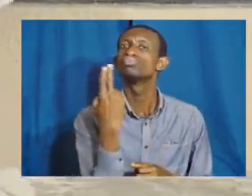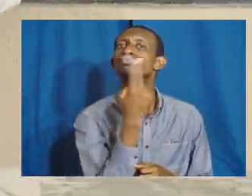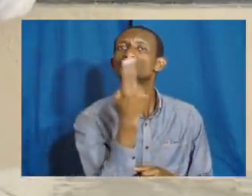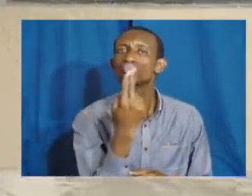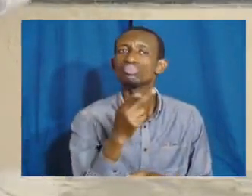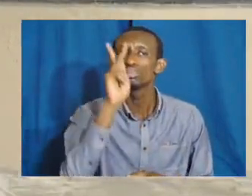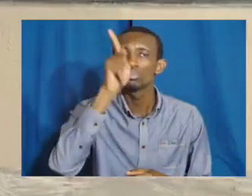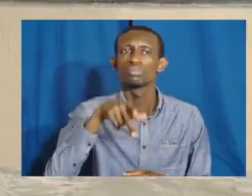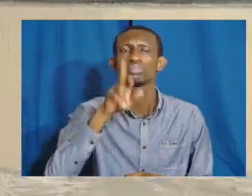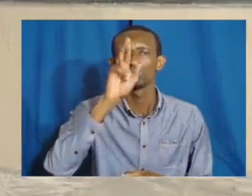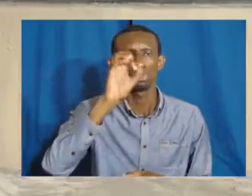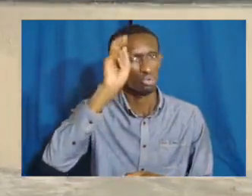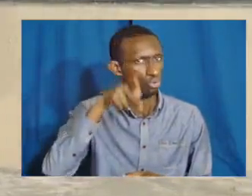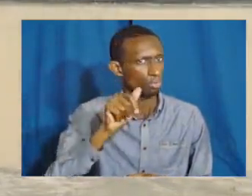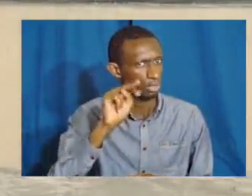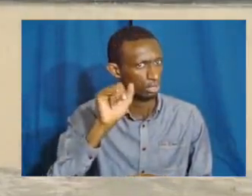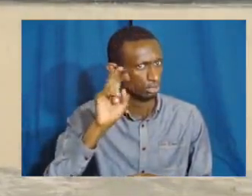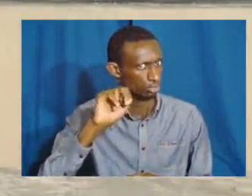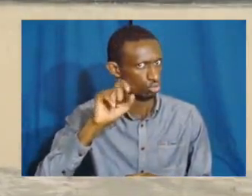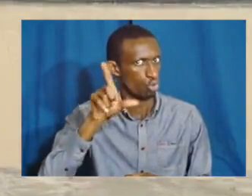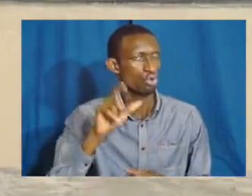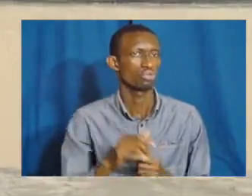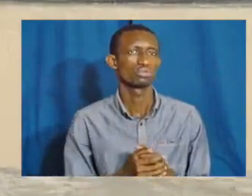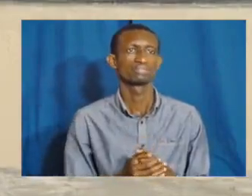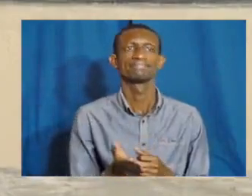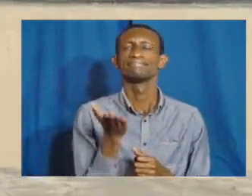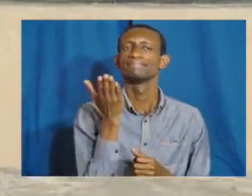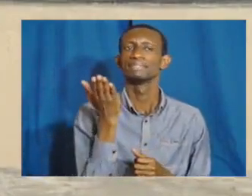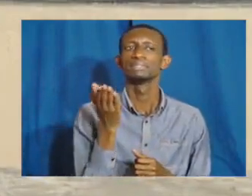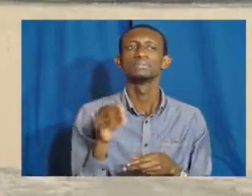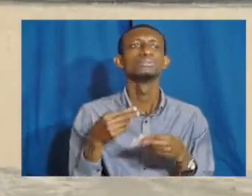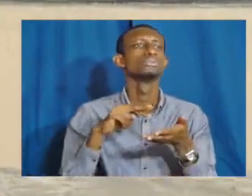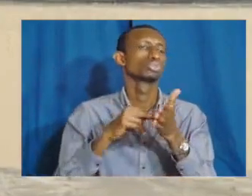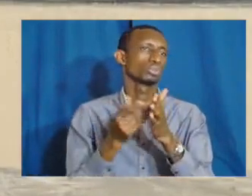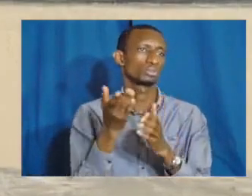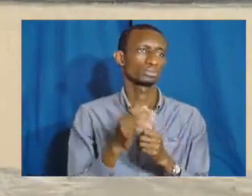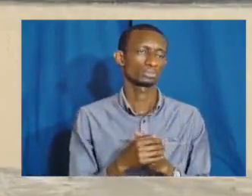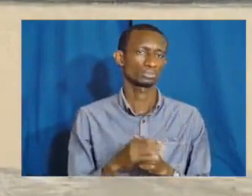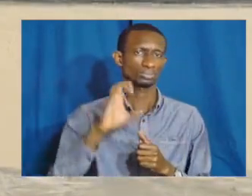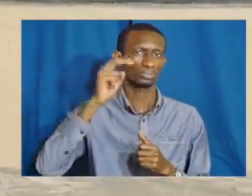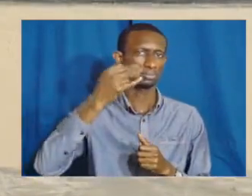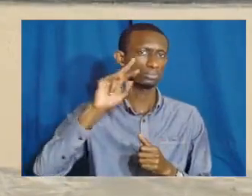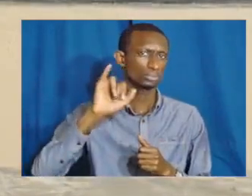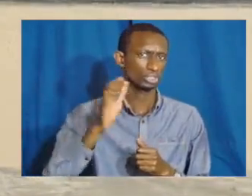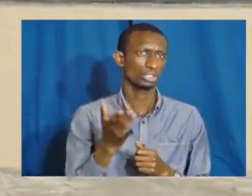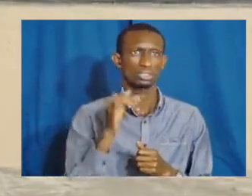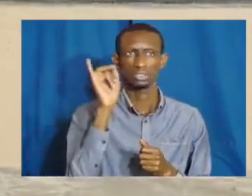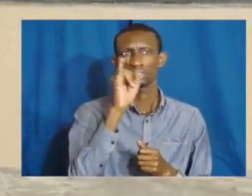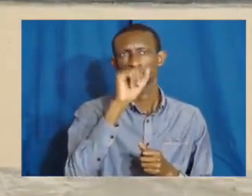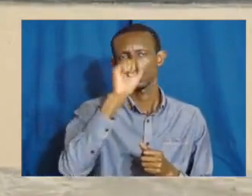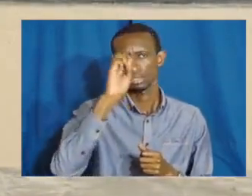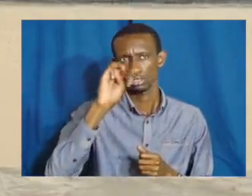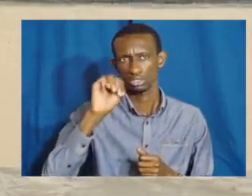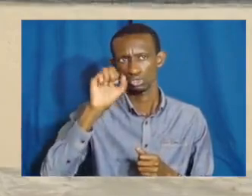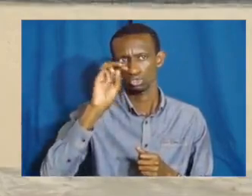2-propanol. 2-propanol. So this is what we mean by the chain isomers. Chain